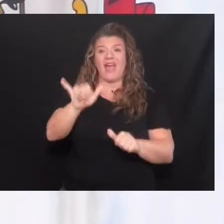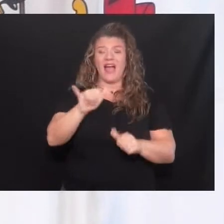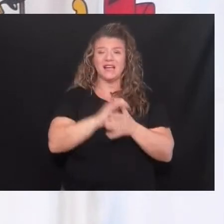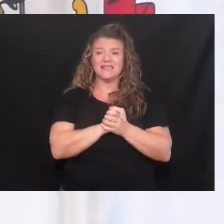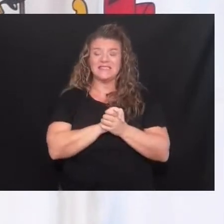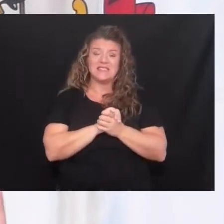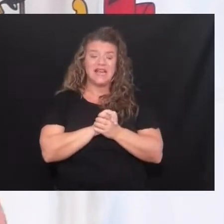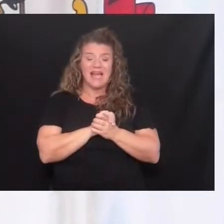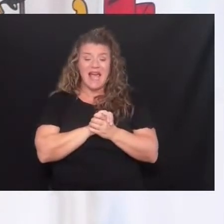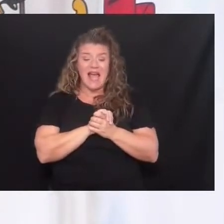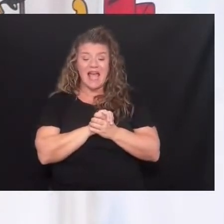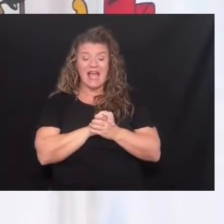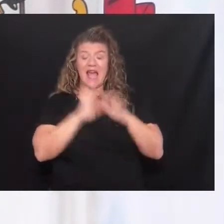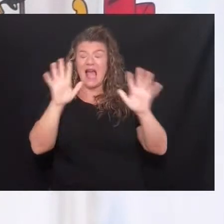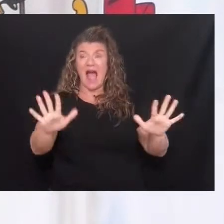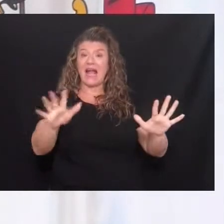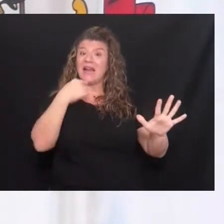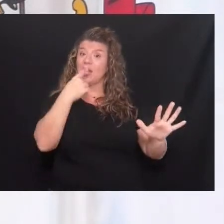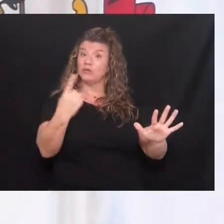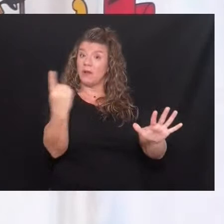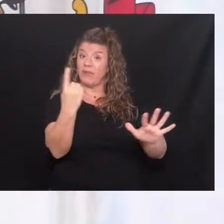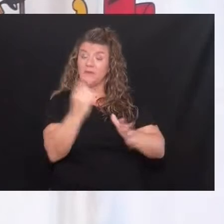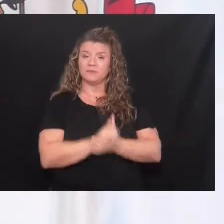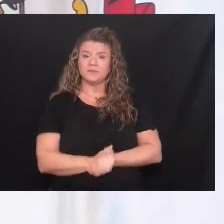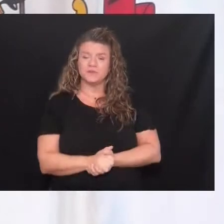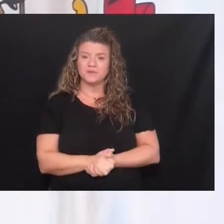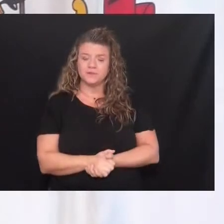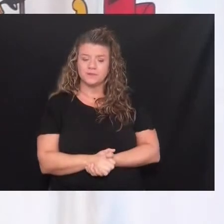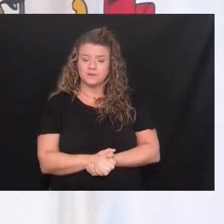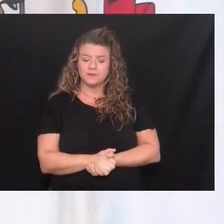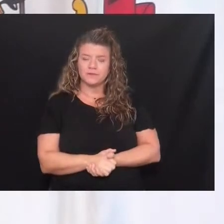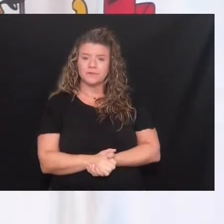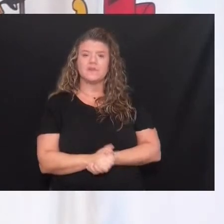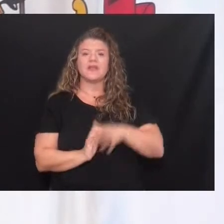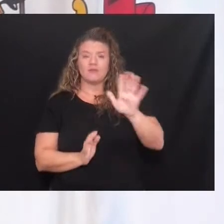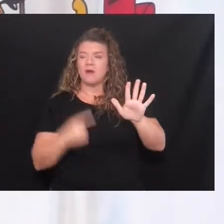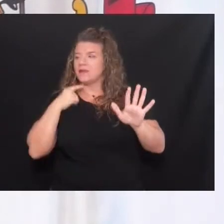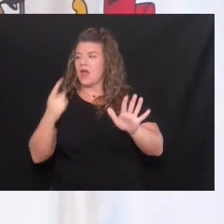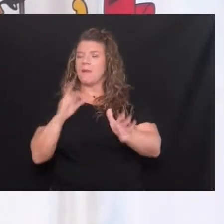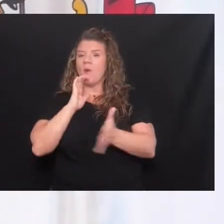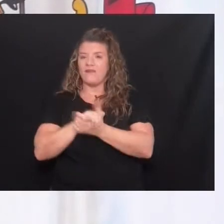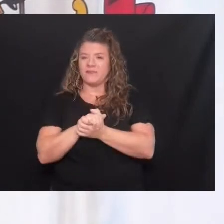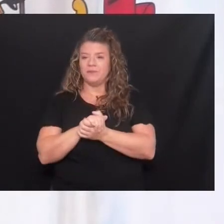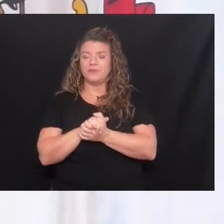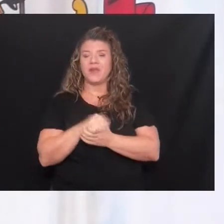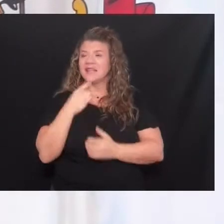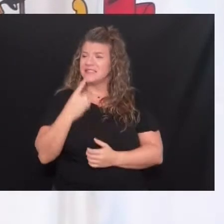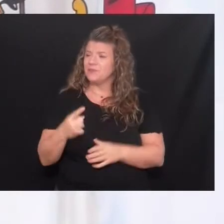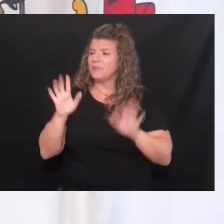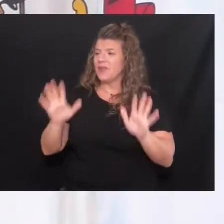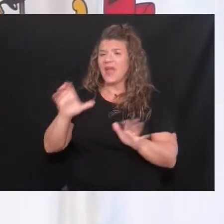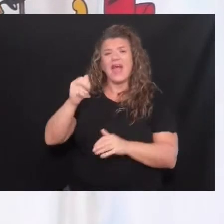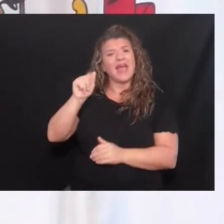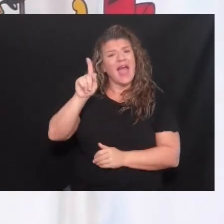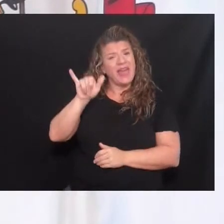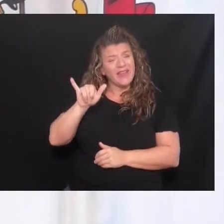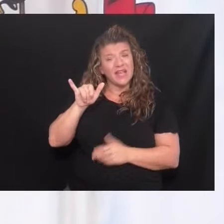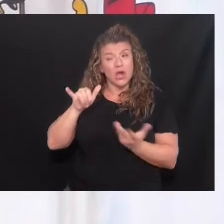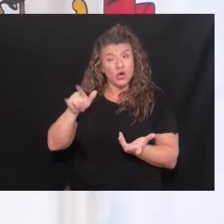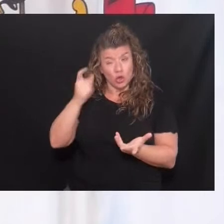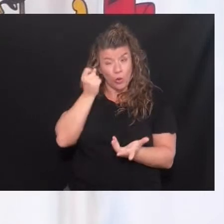to just tell you this. I've got to tell you this. This was what I was telling my wife. I said, Kathy, do you